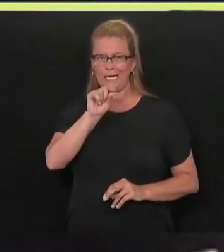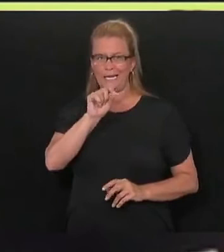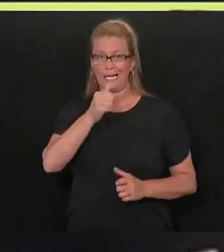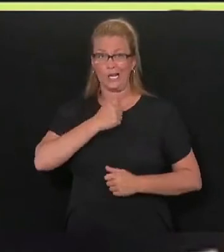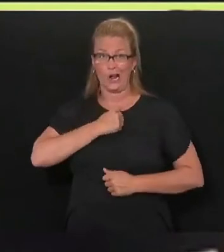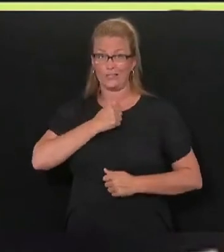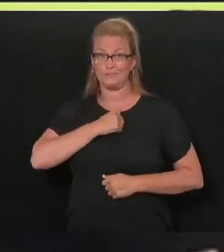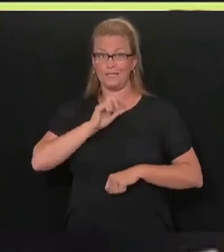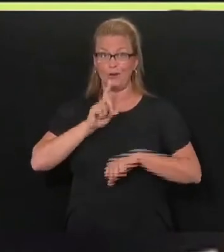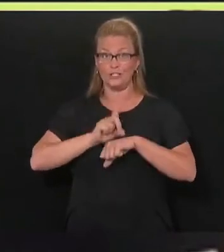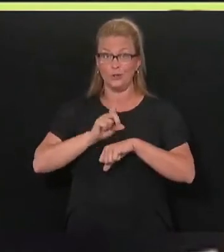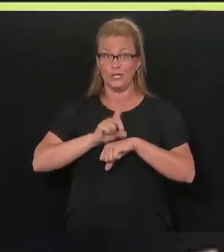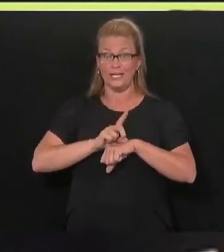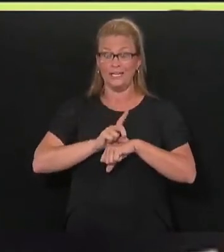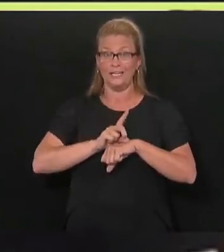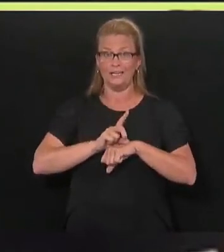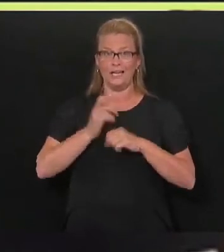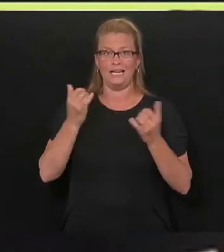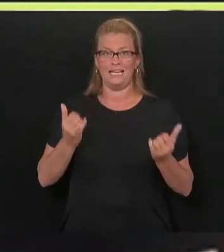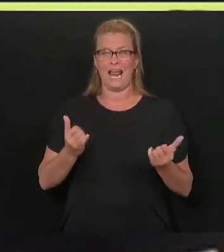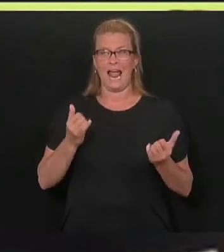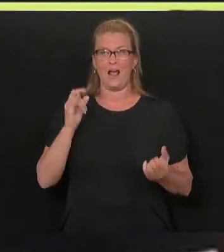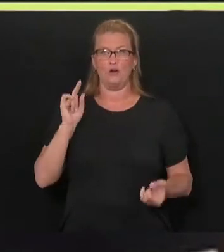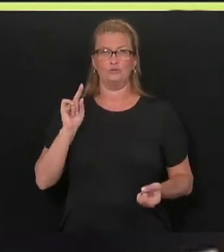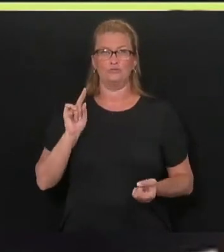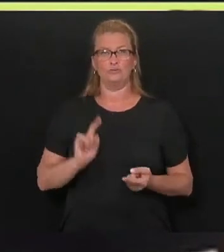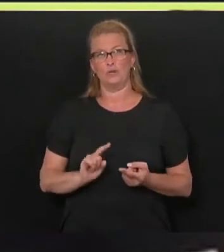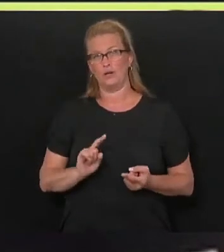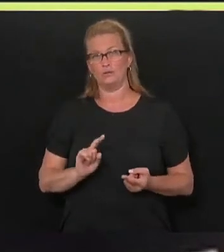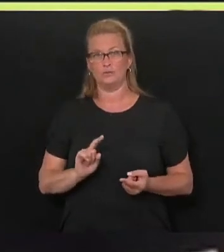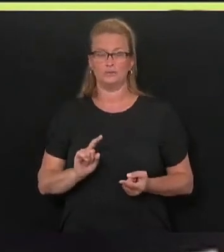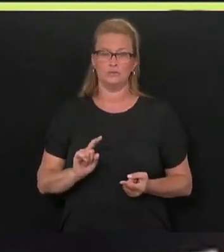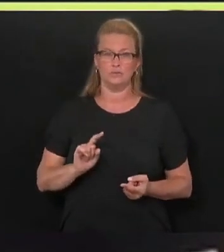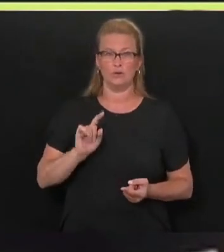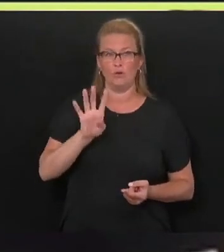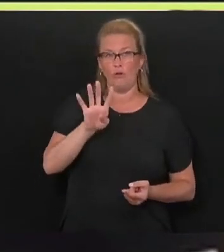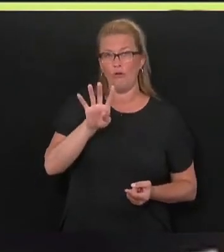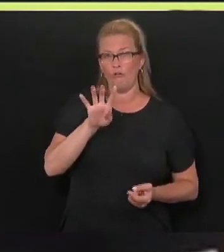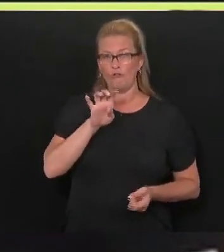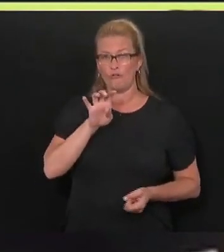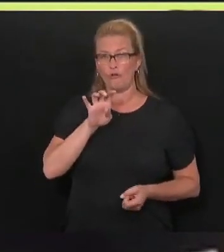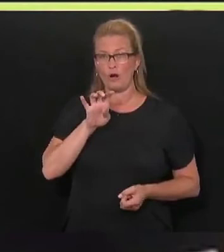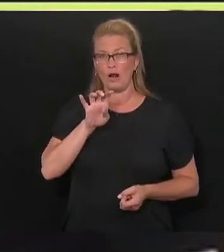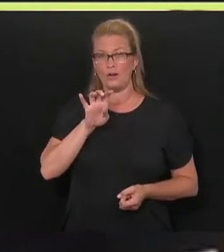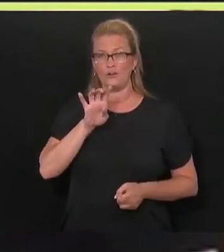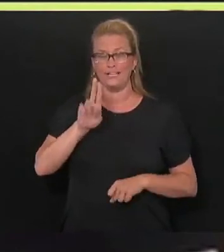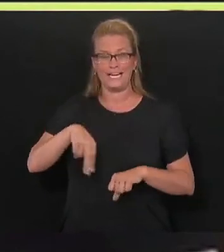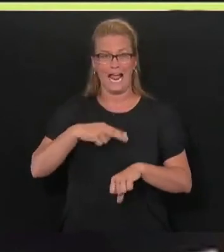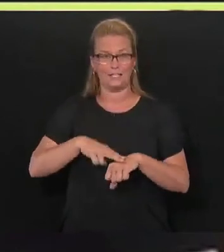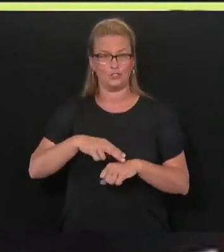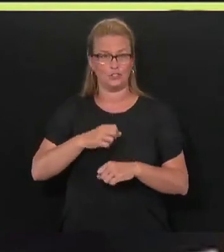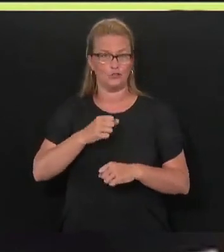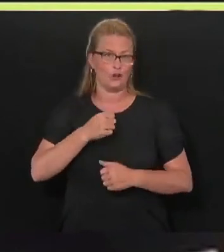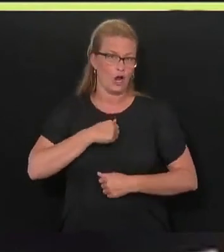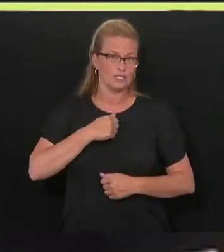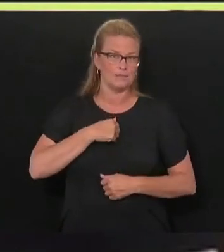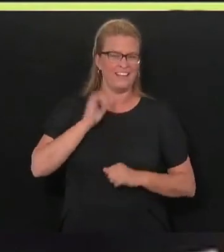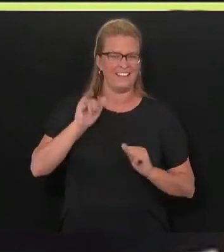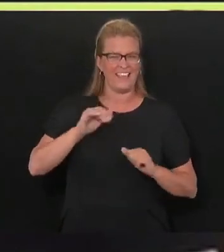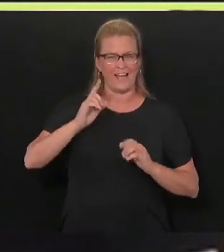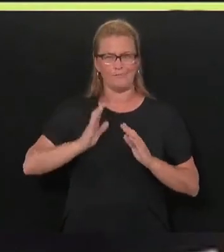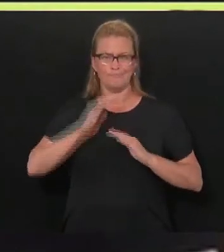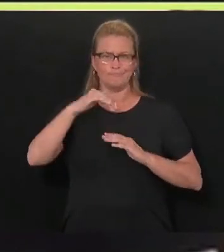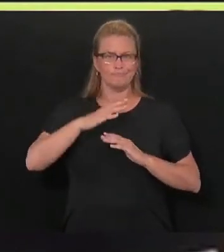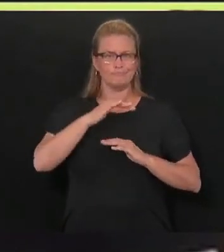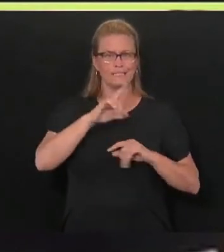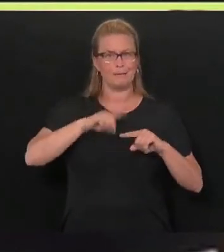on duty. We're down at about a steady state now of about 400 National Guardsmen, and that fluctuates depending on other